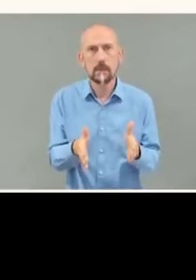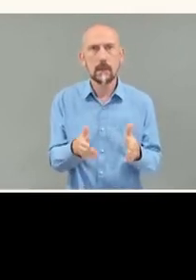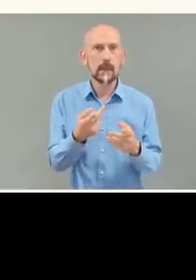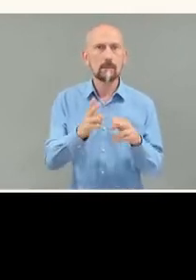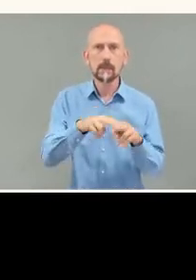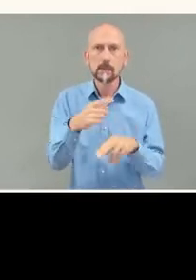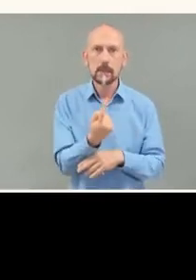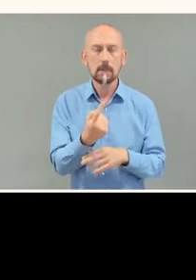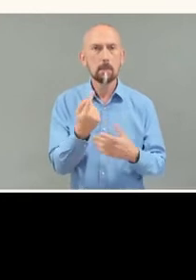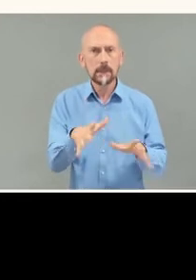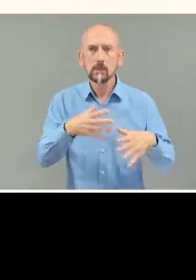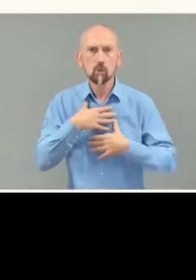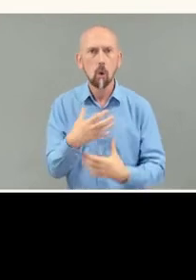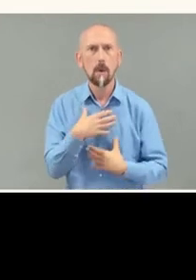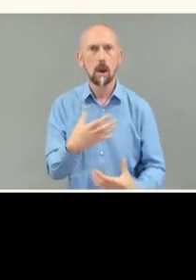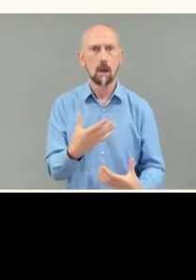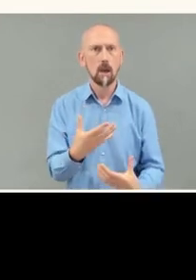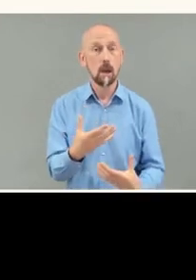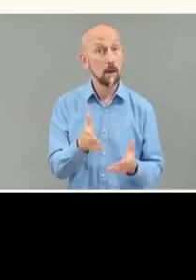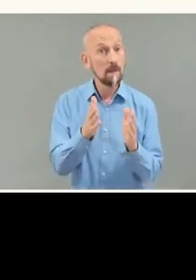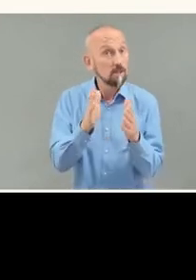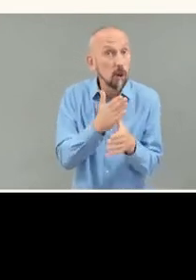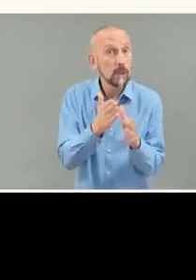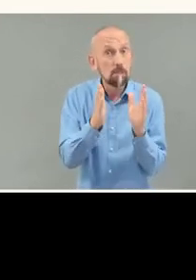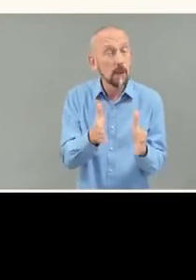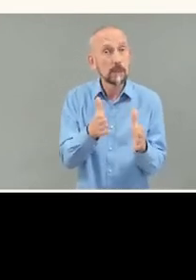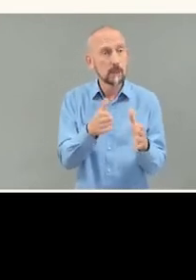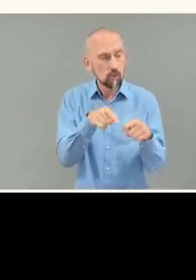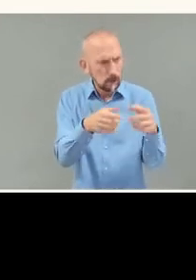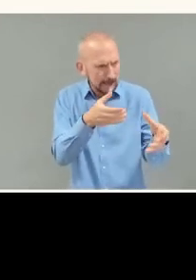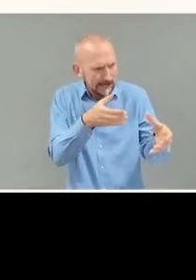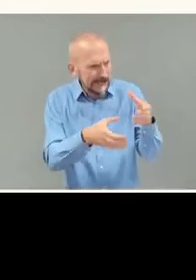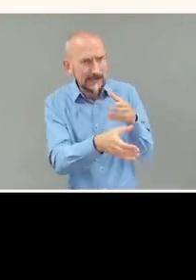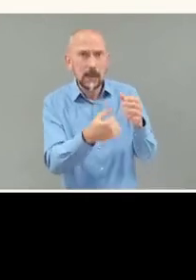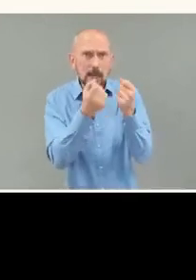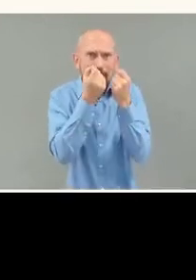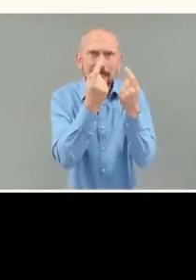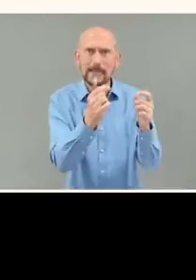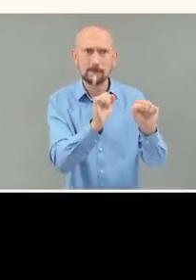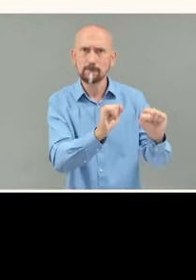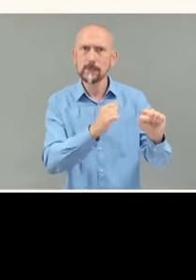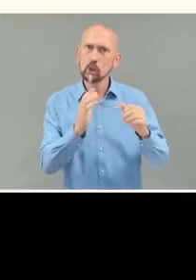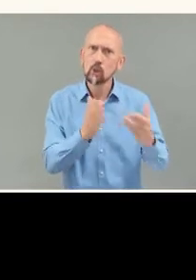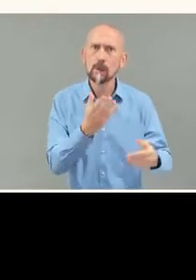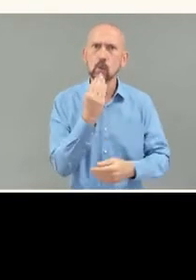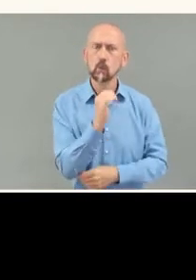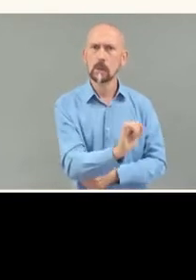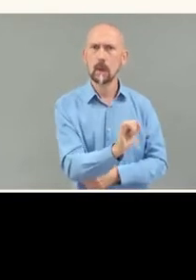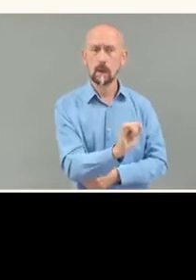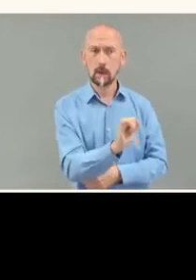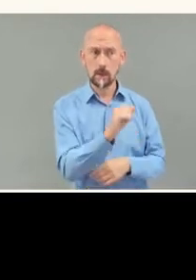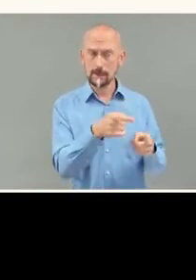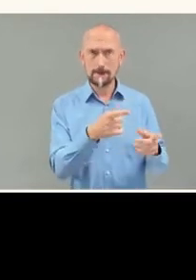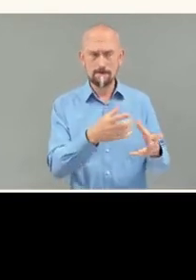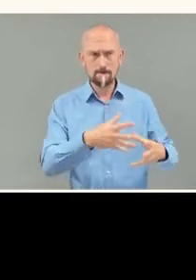is important to first try and understand what this feels like for that individual service user and help them overcome any stigmas or barriers